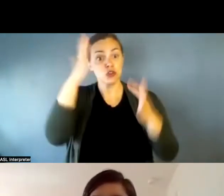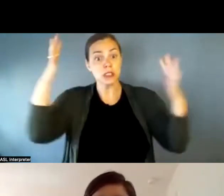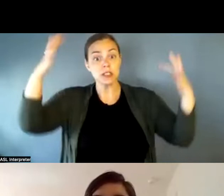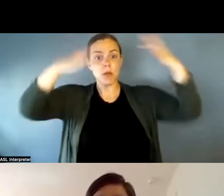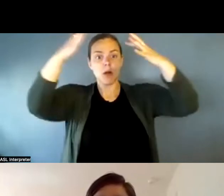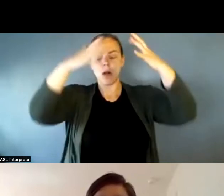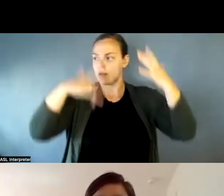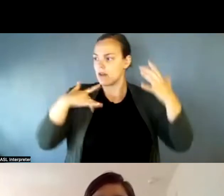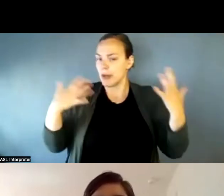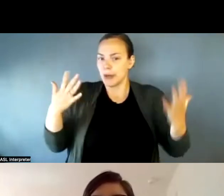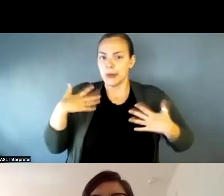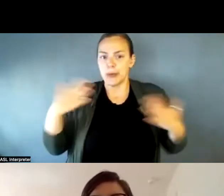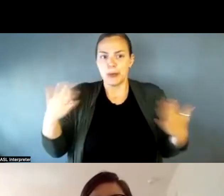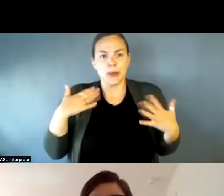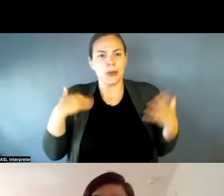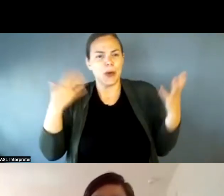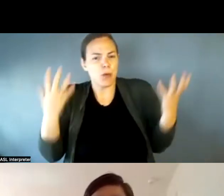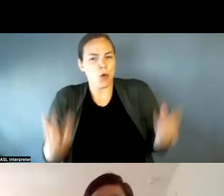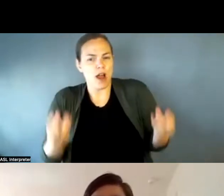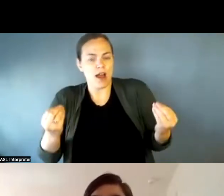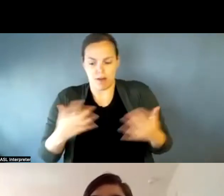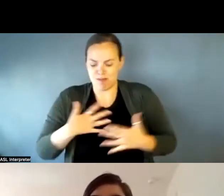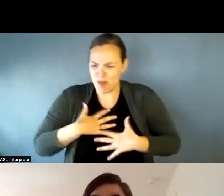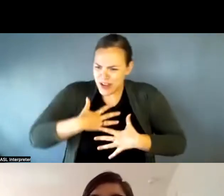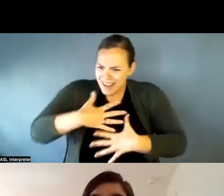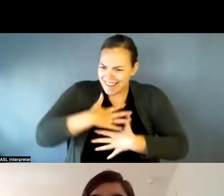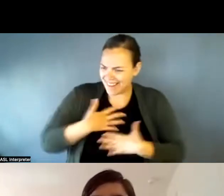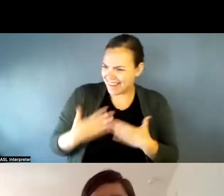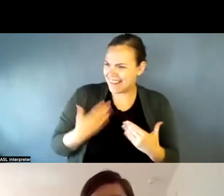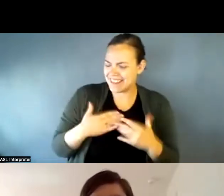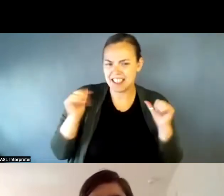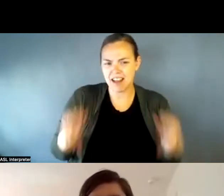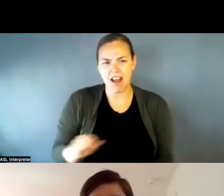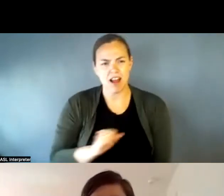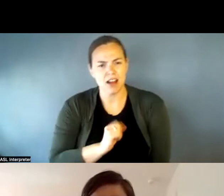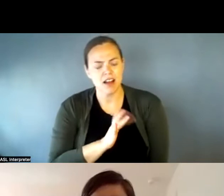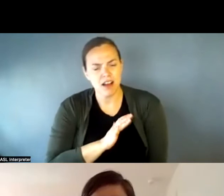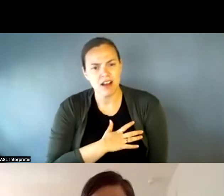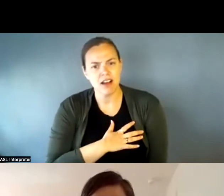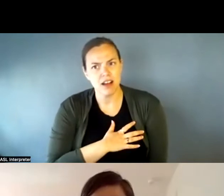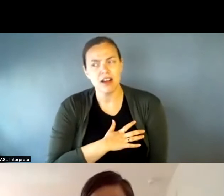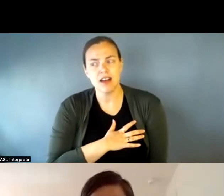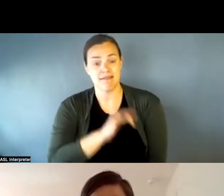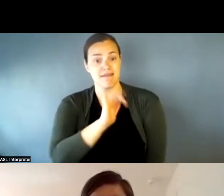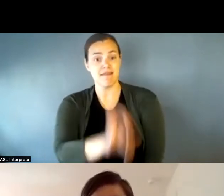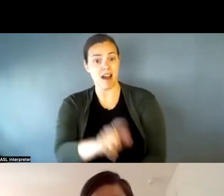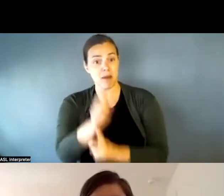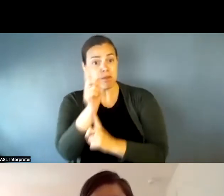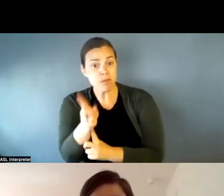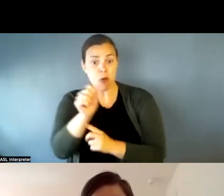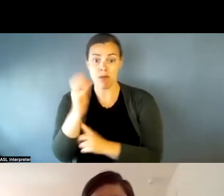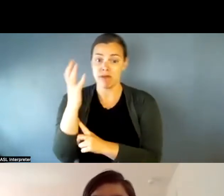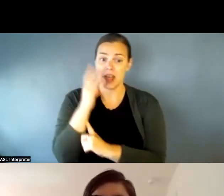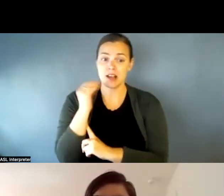can breathe again, you know? And for me, like that's an experience that I think is